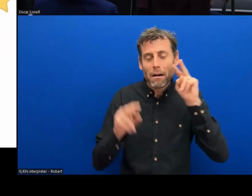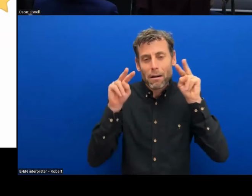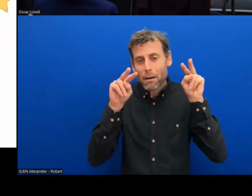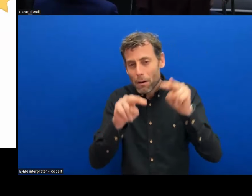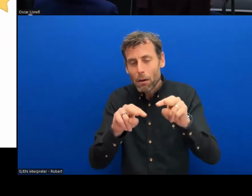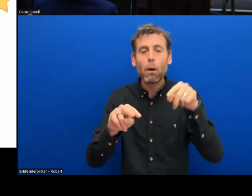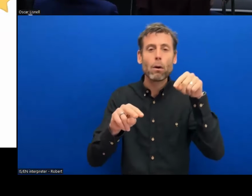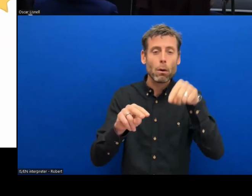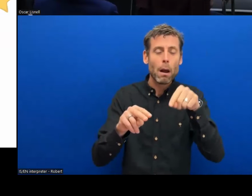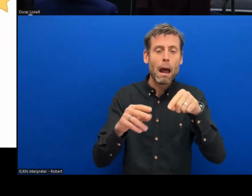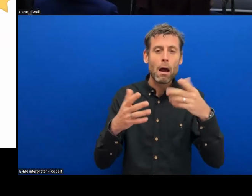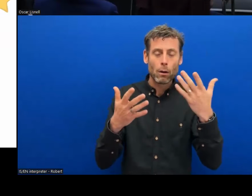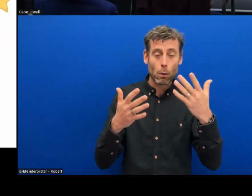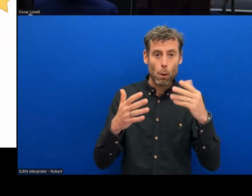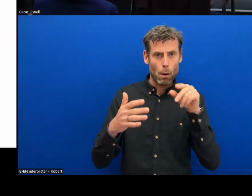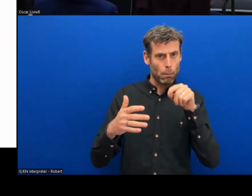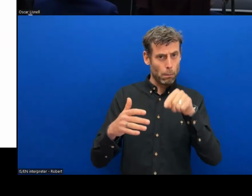the project itself.